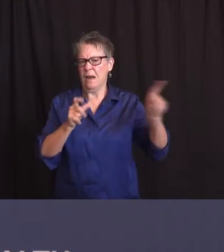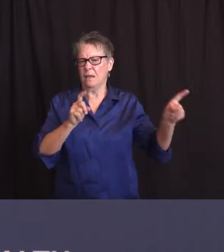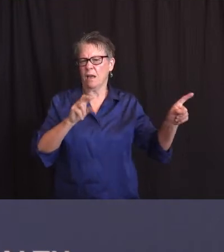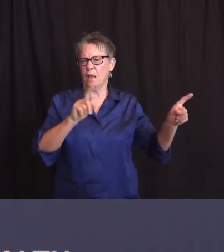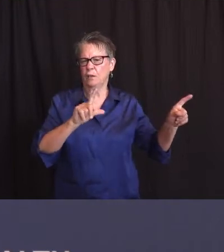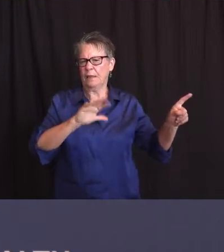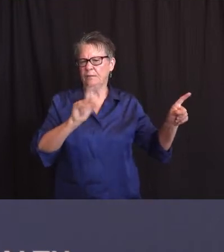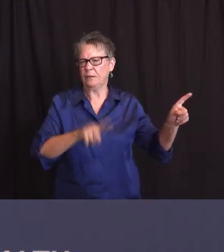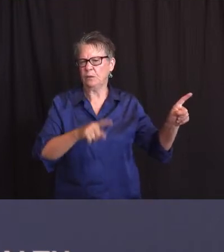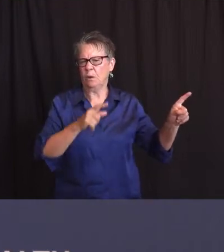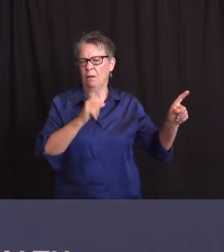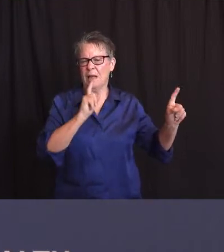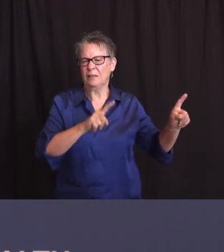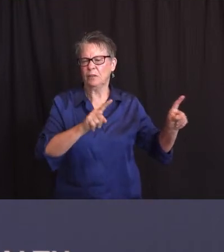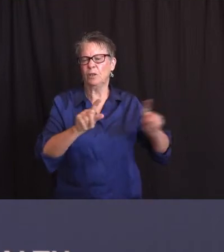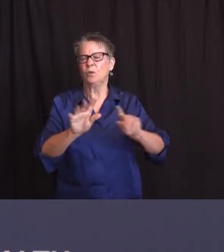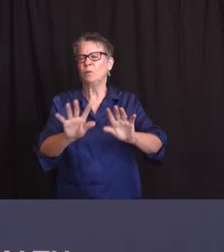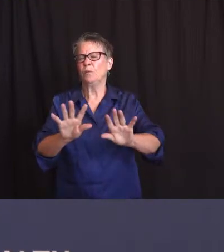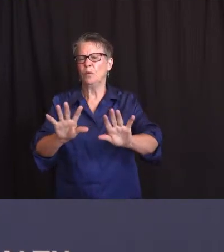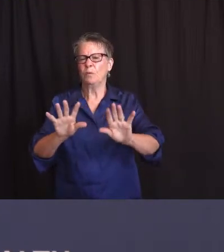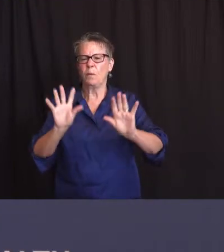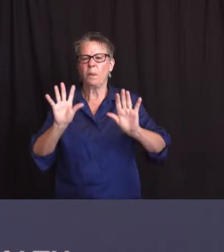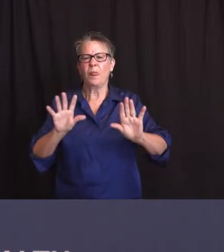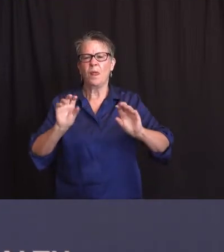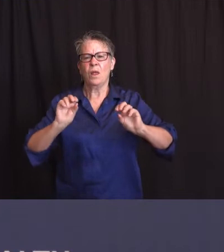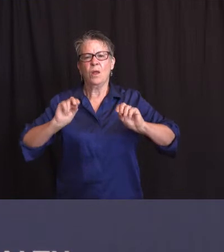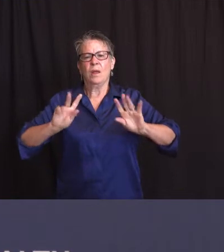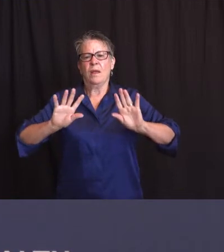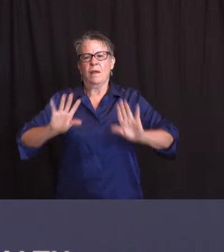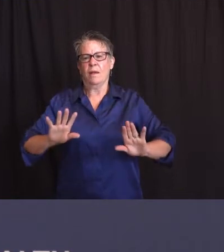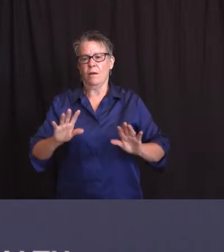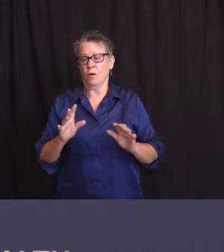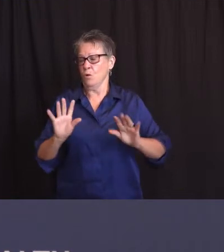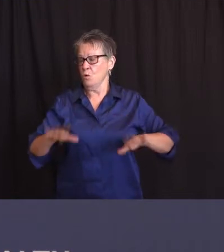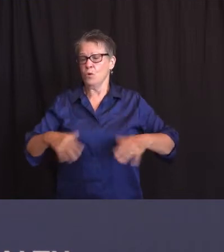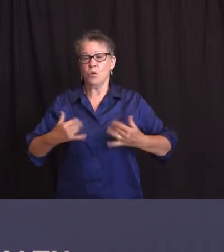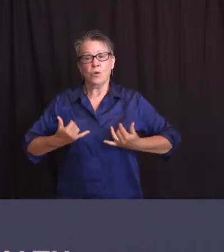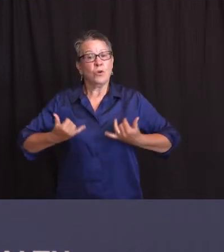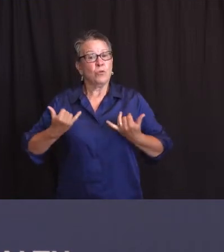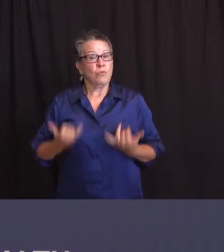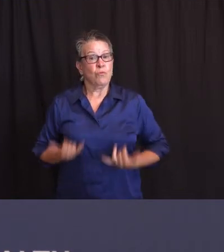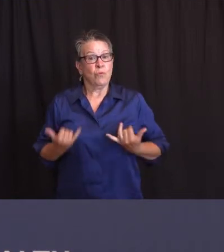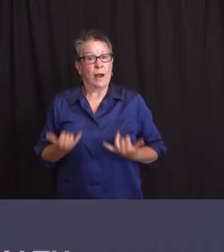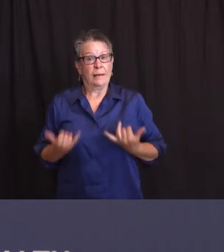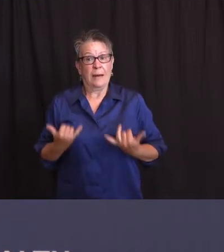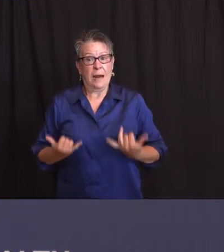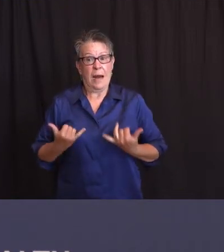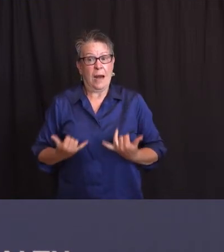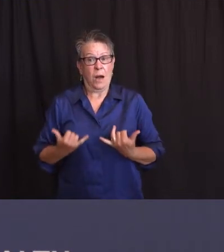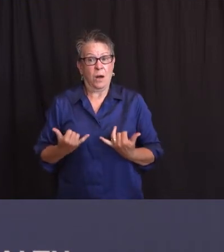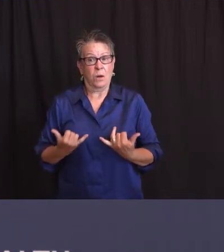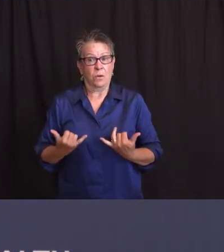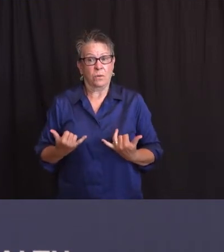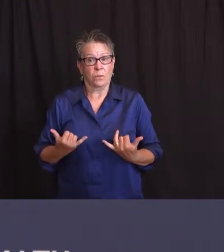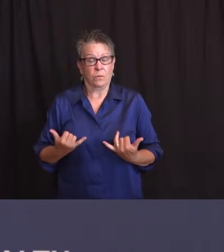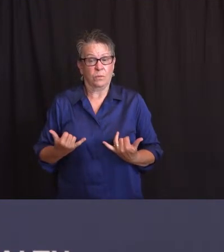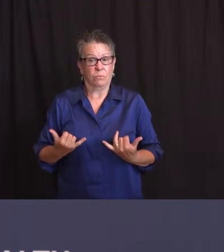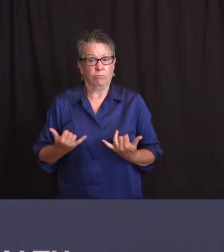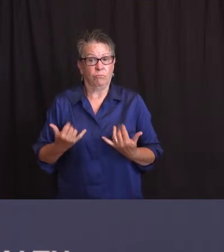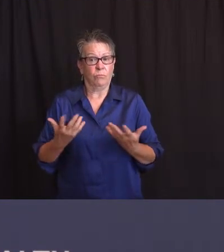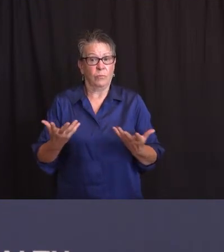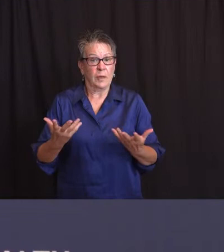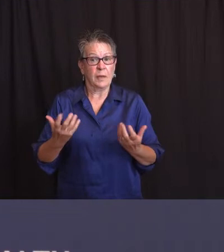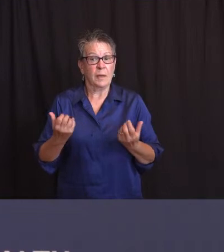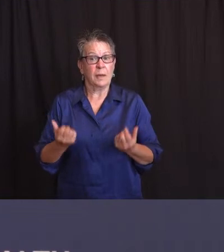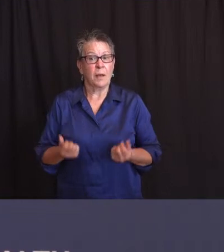to Ed. At this point, as we sit here, our recommendations that we put out at the end of last month, just about a